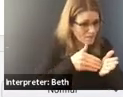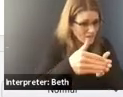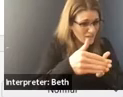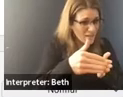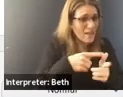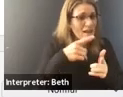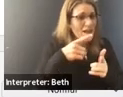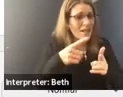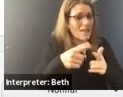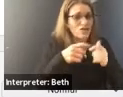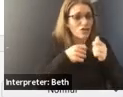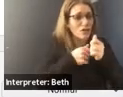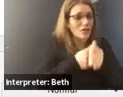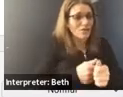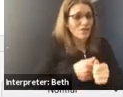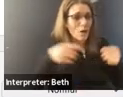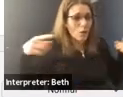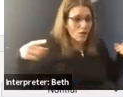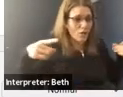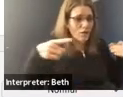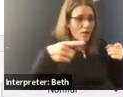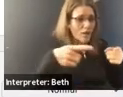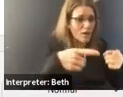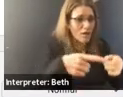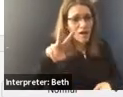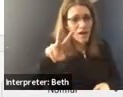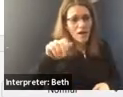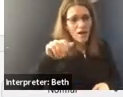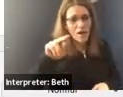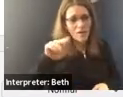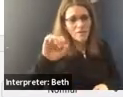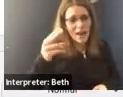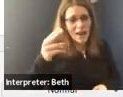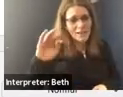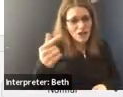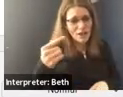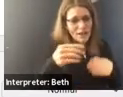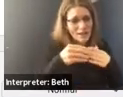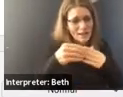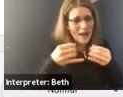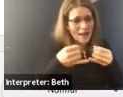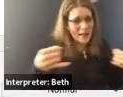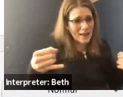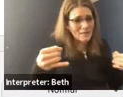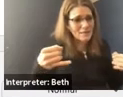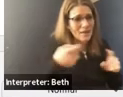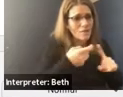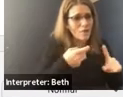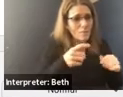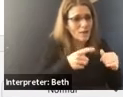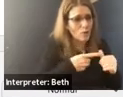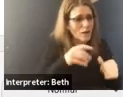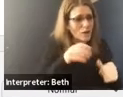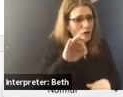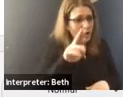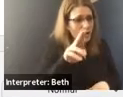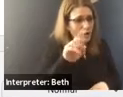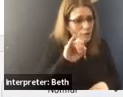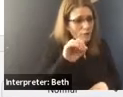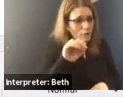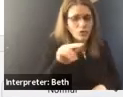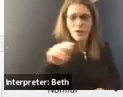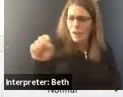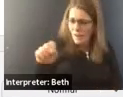vanishing guidelines from the original fusion, or 100%? Yes. Because if you're doing a very